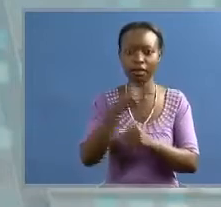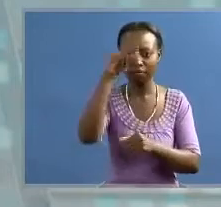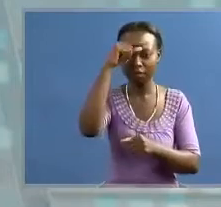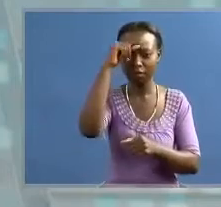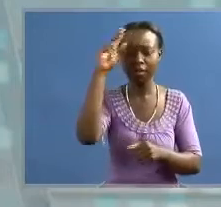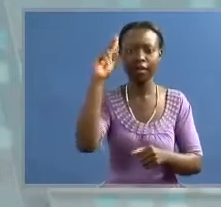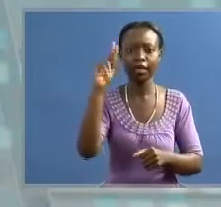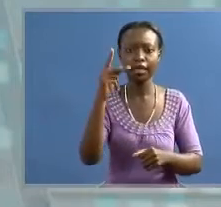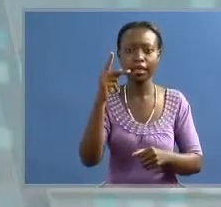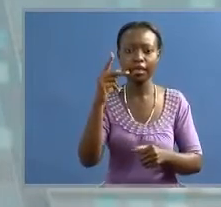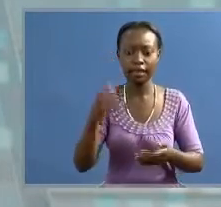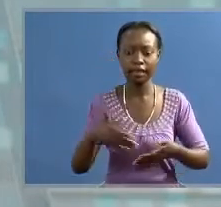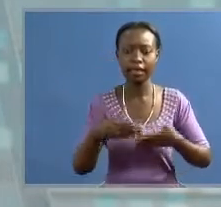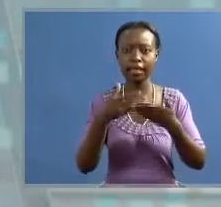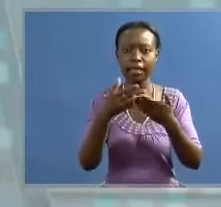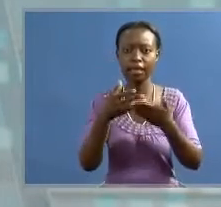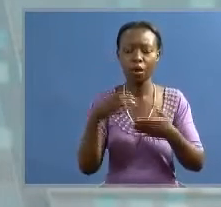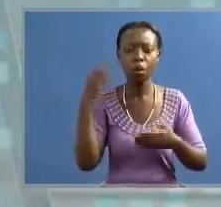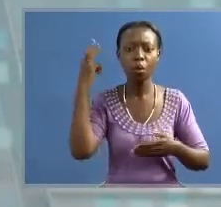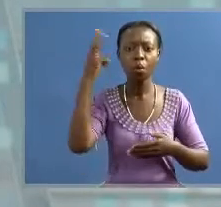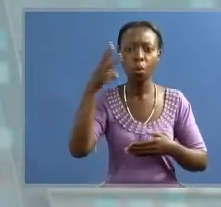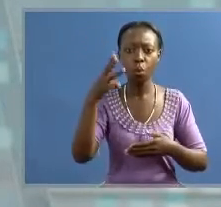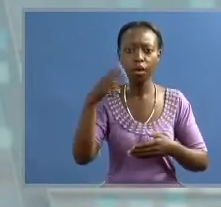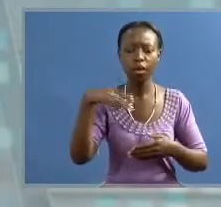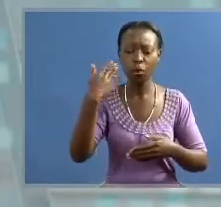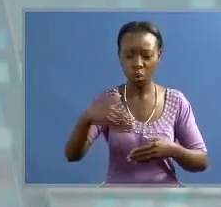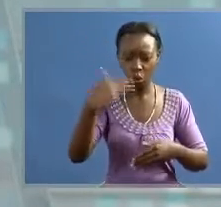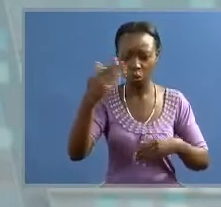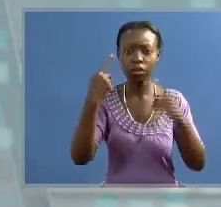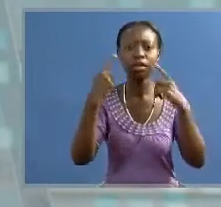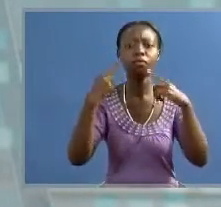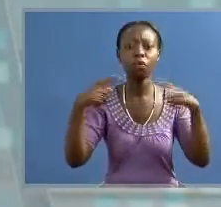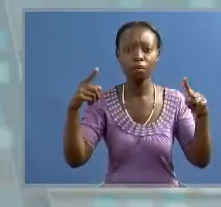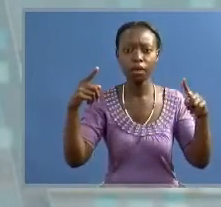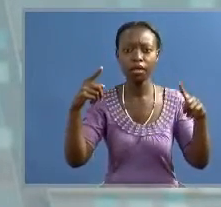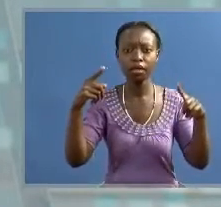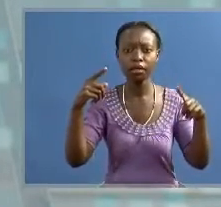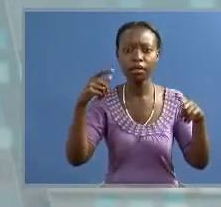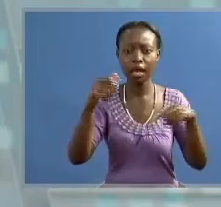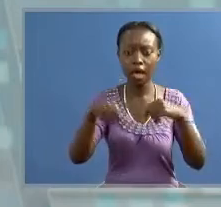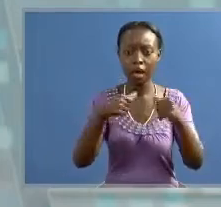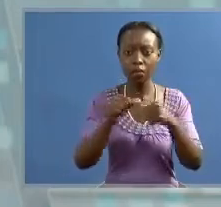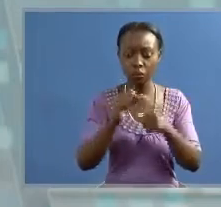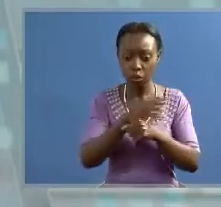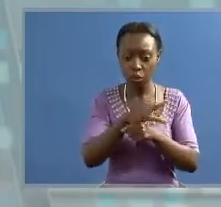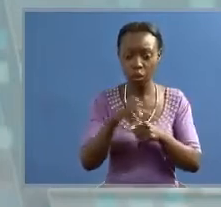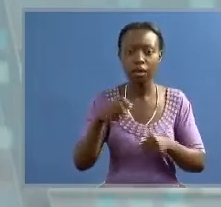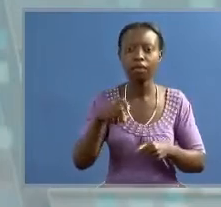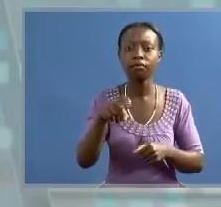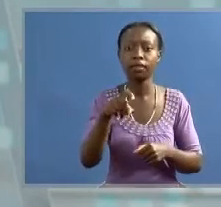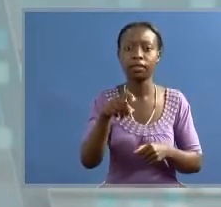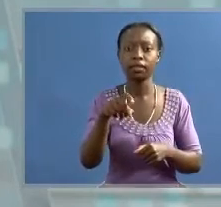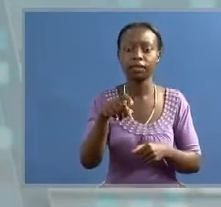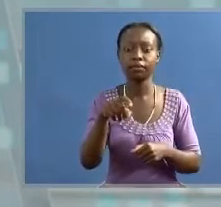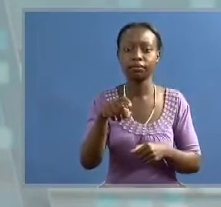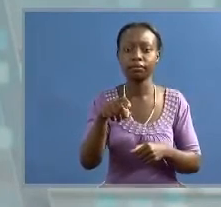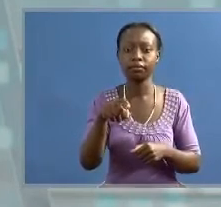assured us it will regularly update us on the progress of the same daily as far as today